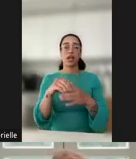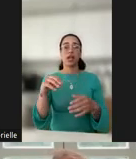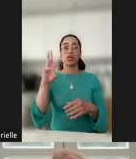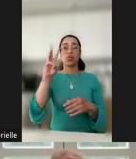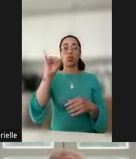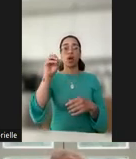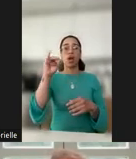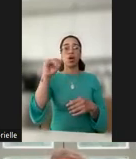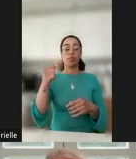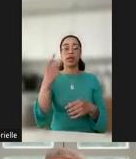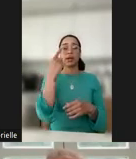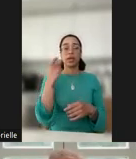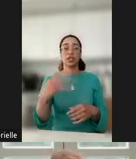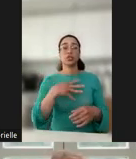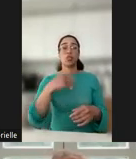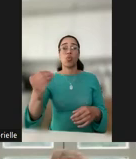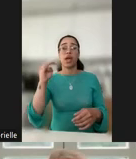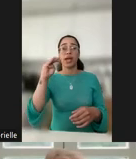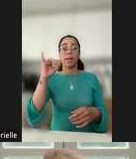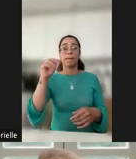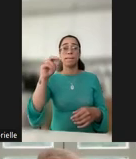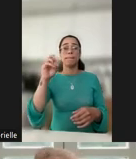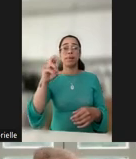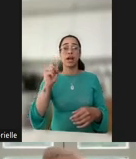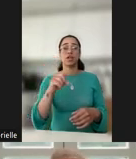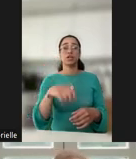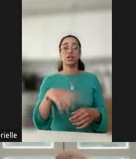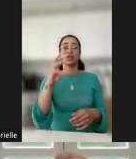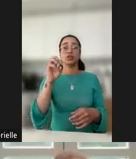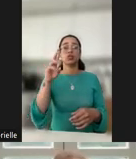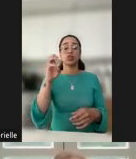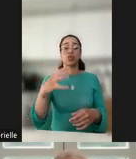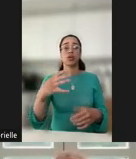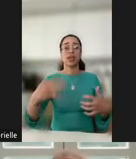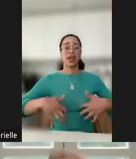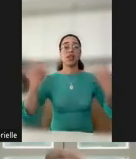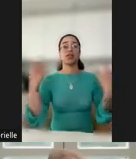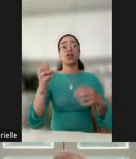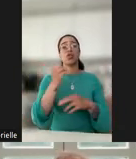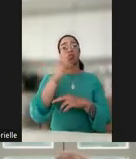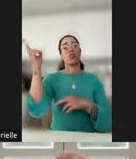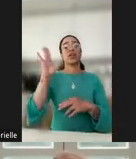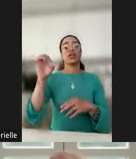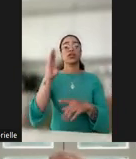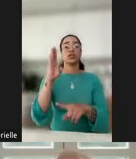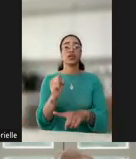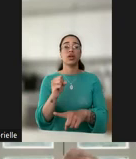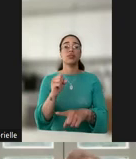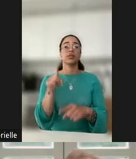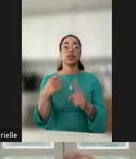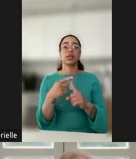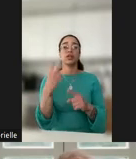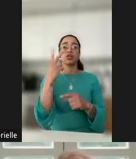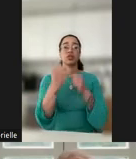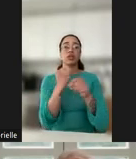were angry that Chinese miners took away their jobs. And then 2 years later, in the year